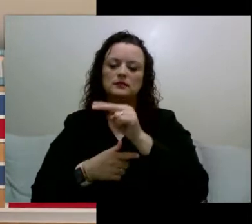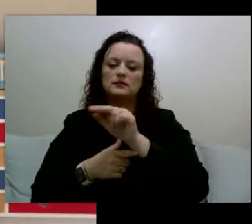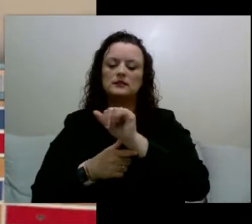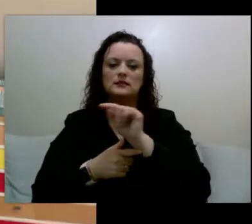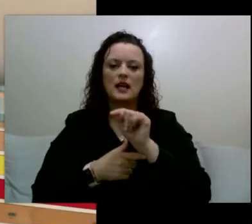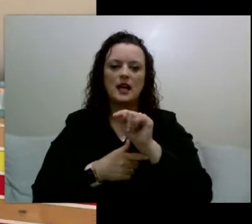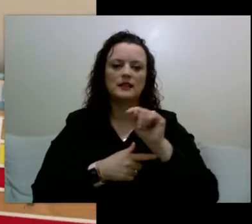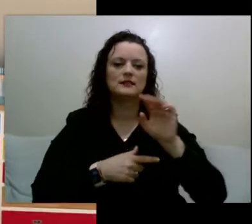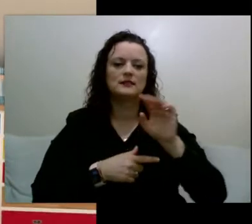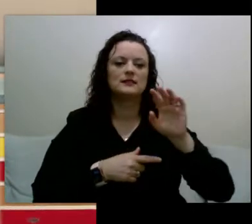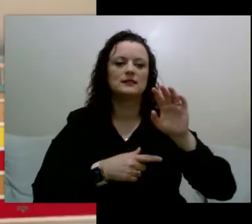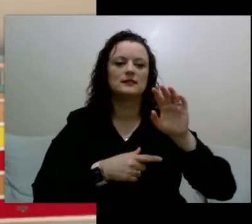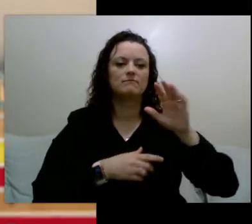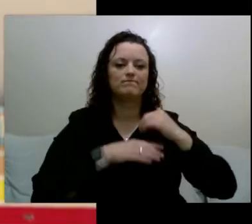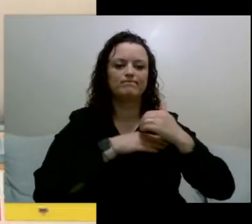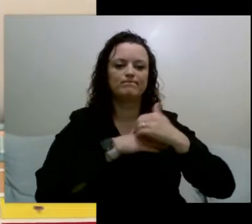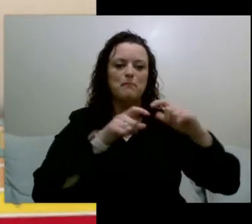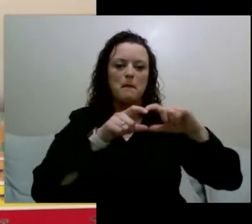All right.